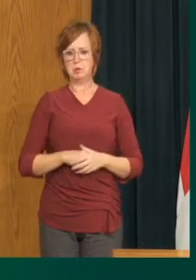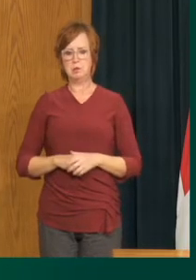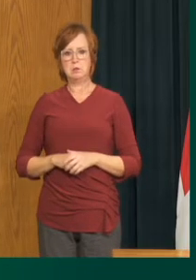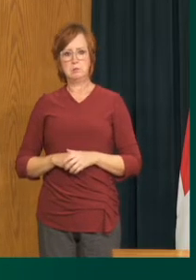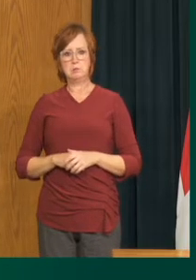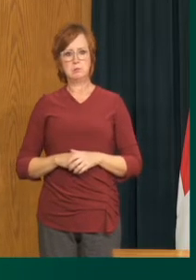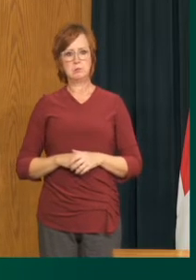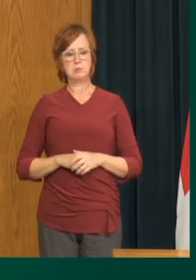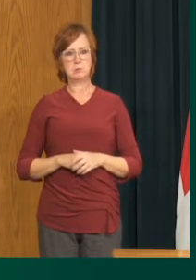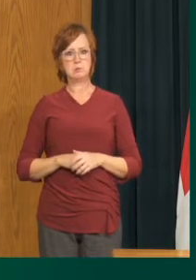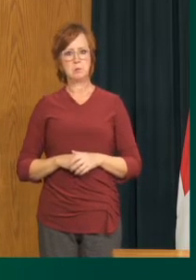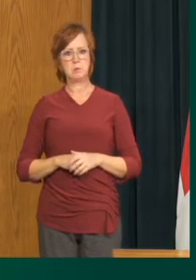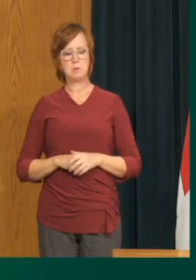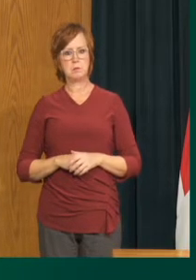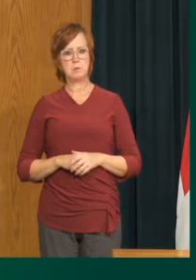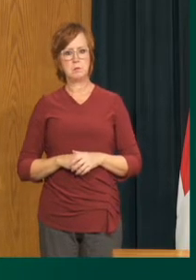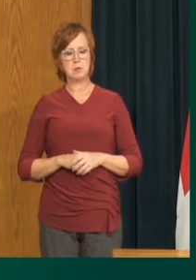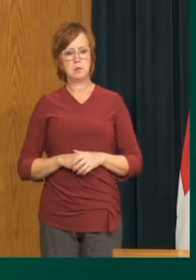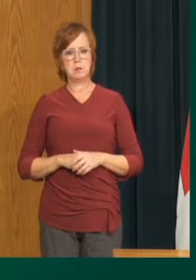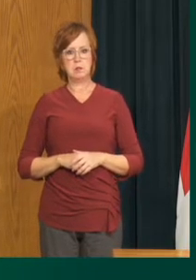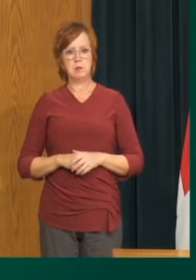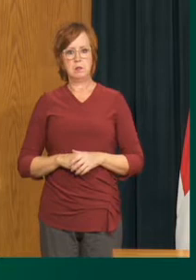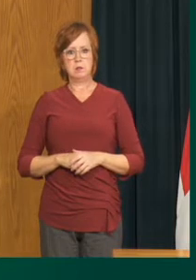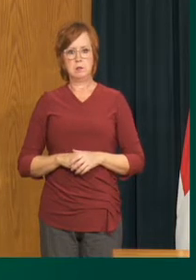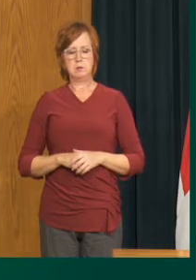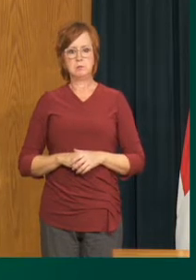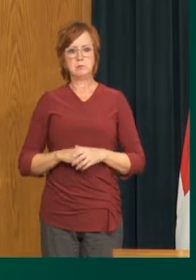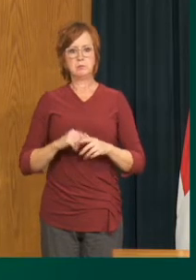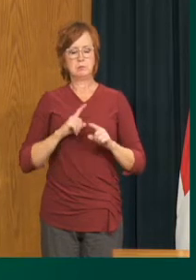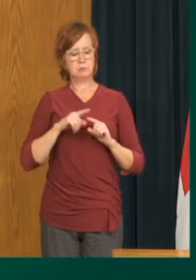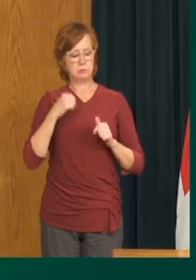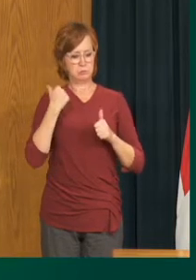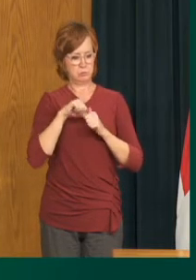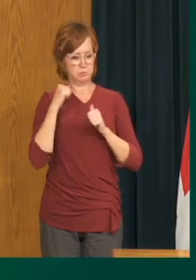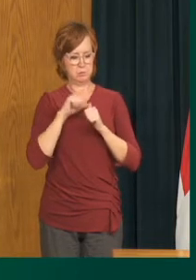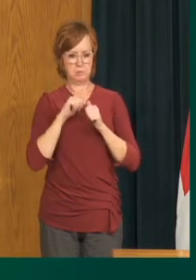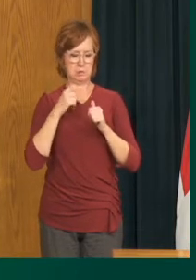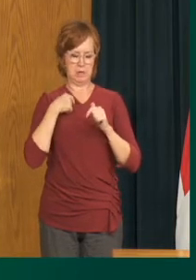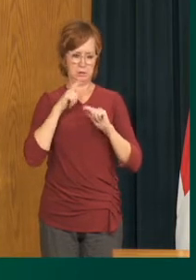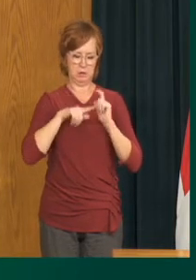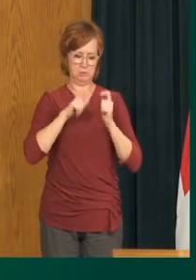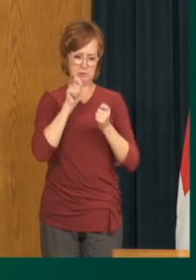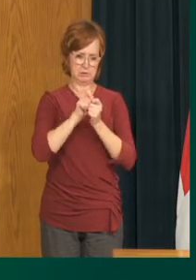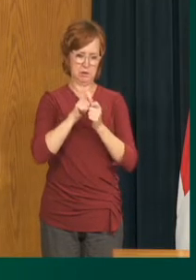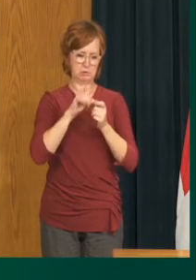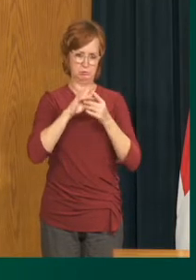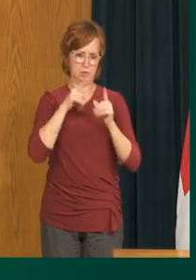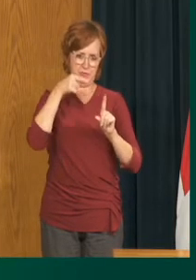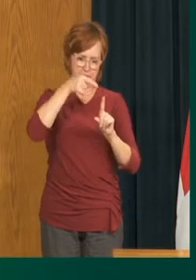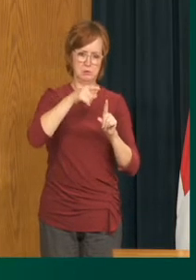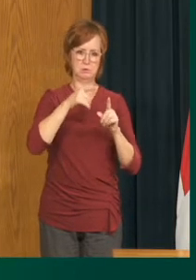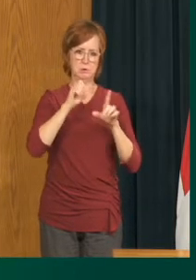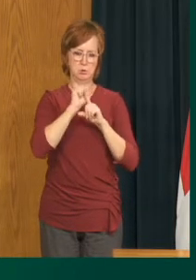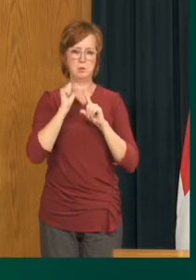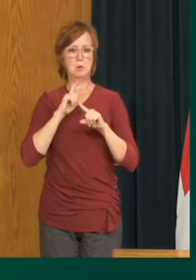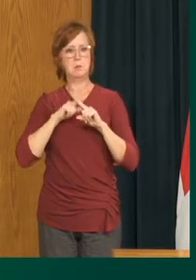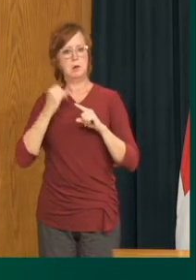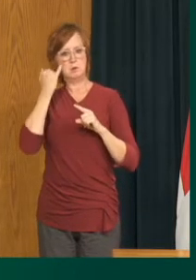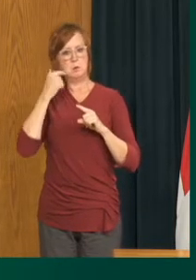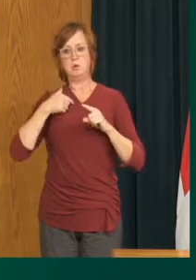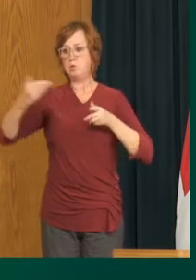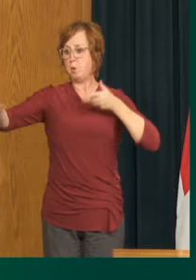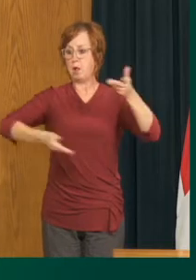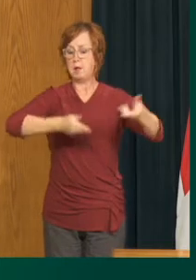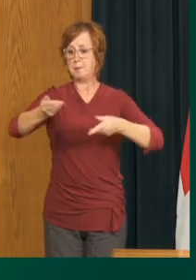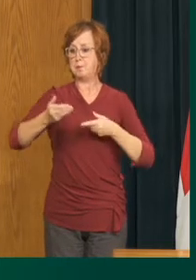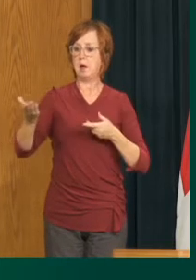and again, I don't want to go into the specifics, but we need to recognize that when you invite friends and family, and if more people show